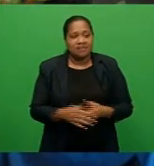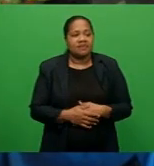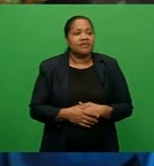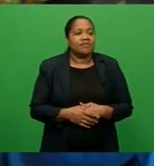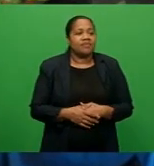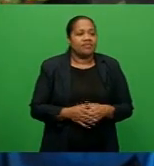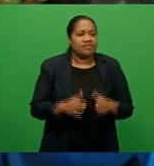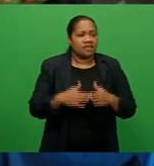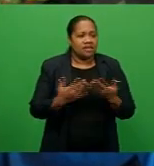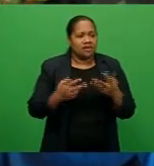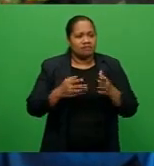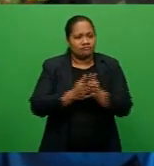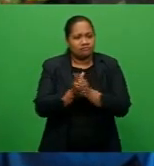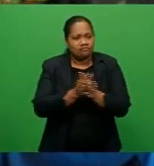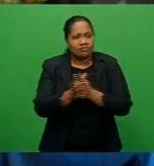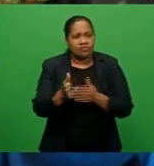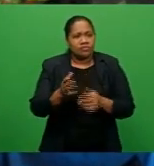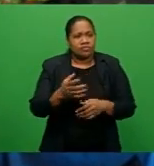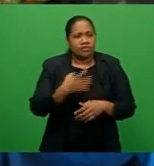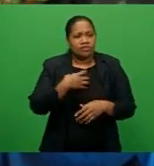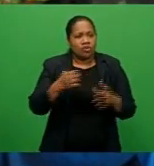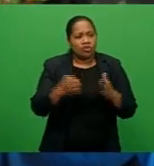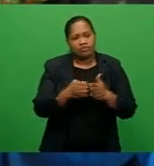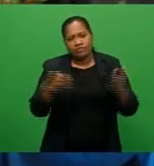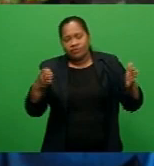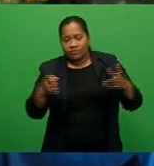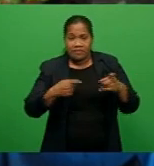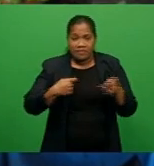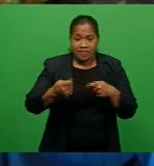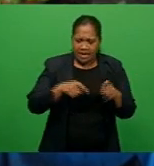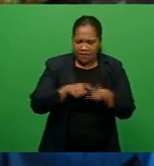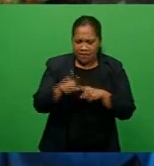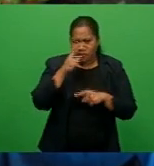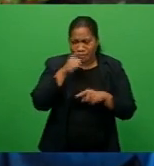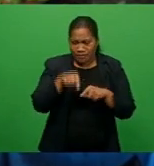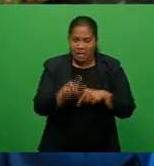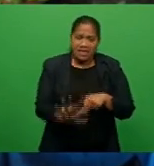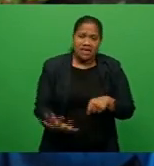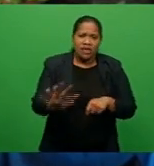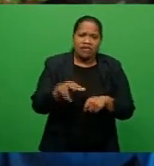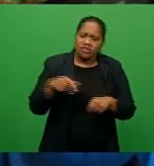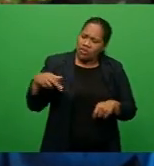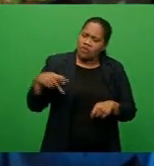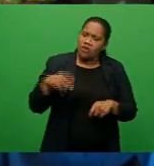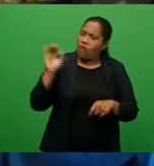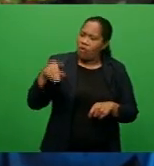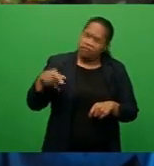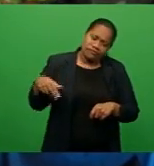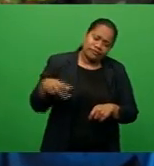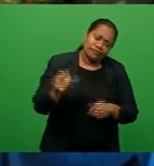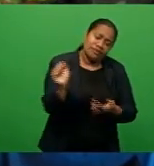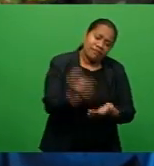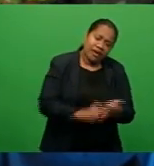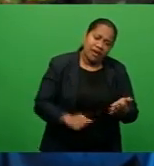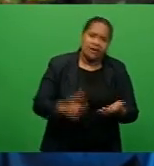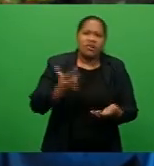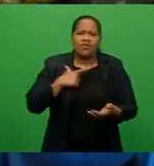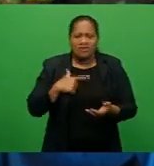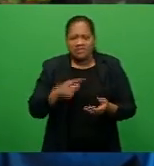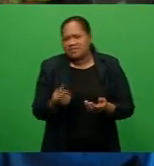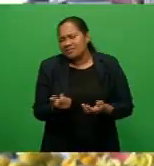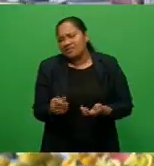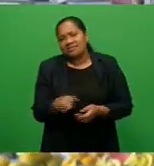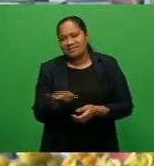We are looking forward to the expansion of this market. Most people in this area just walk from home to buy their produce here because it's convenient for